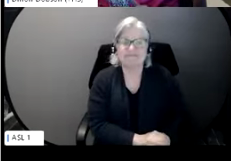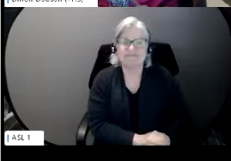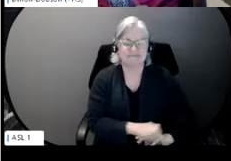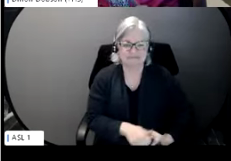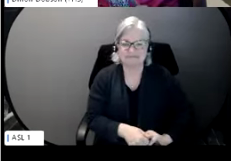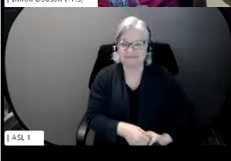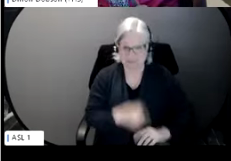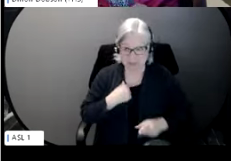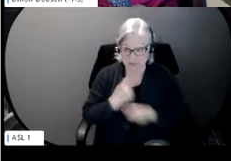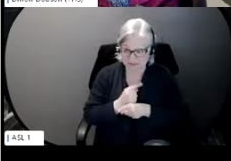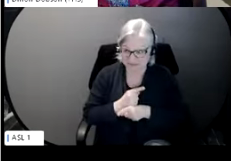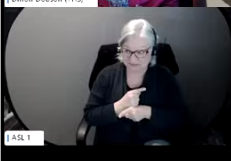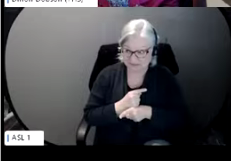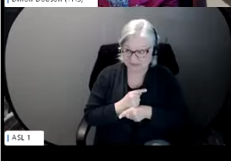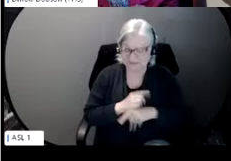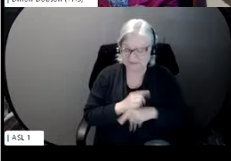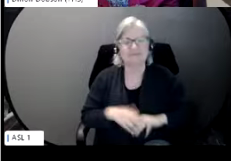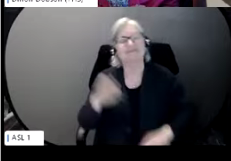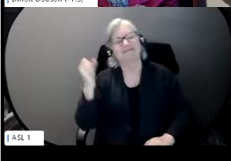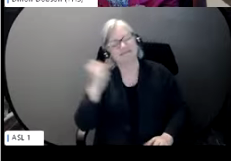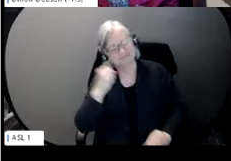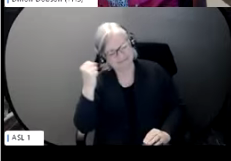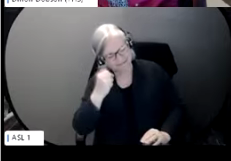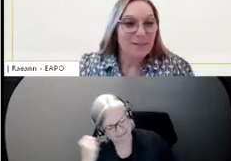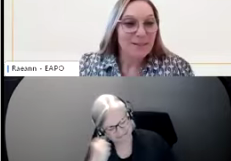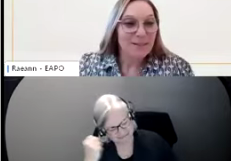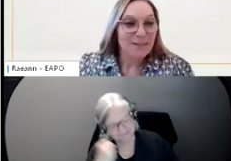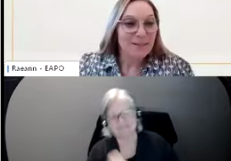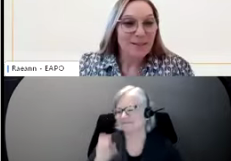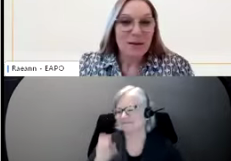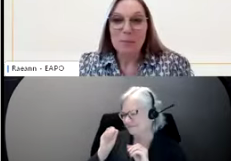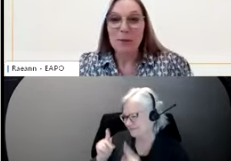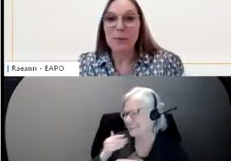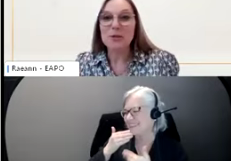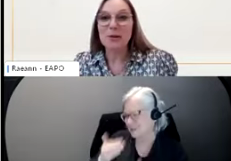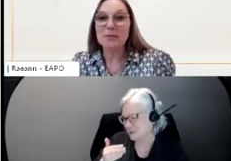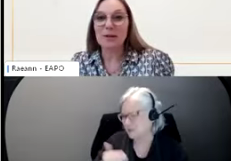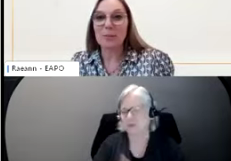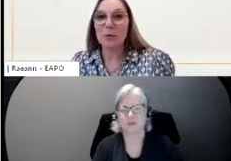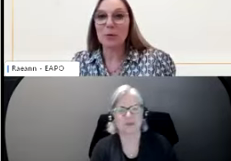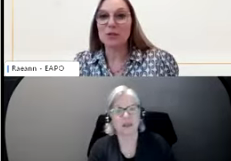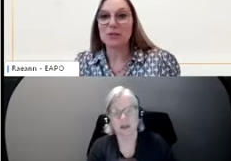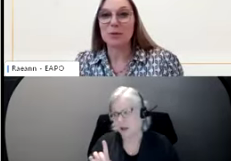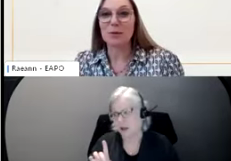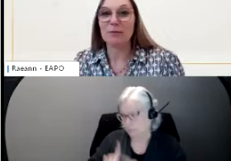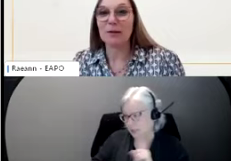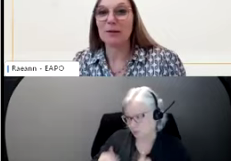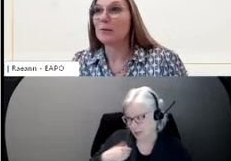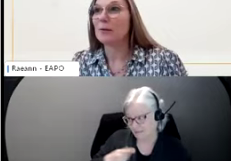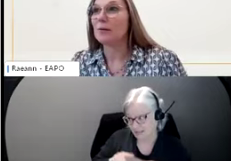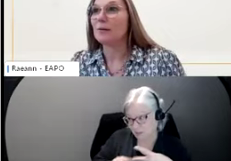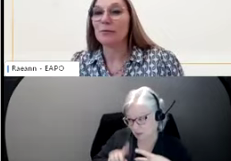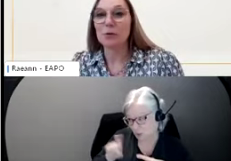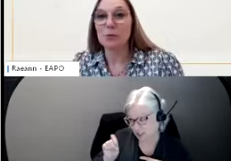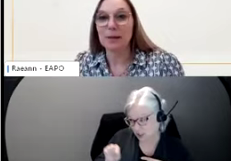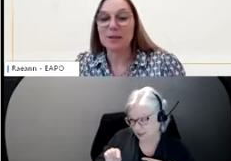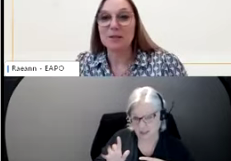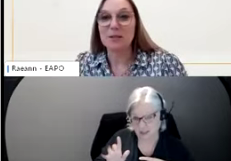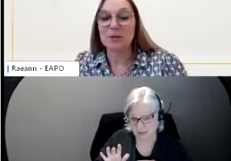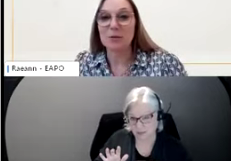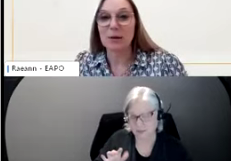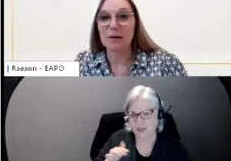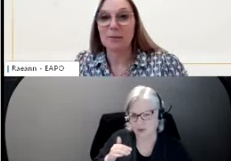Am I right? Yes, we are. Okay, thank you. But we do have a couple questions. We do have a